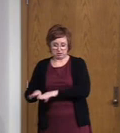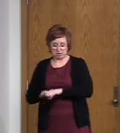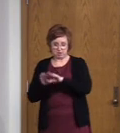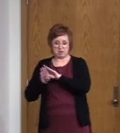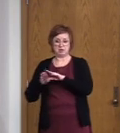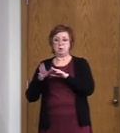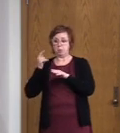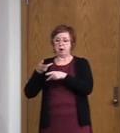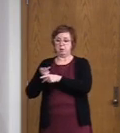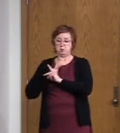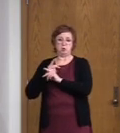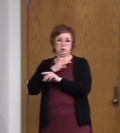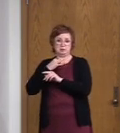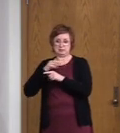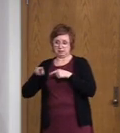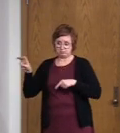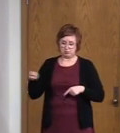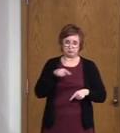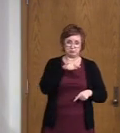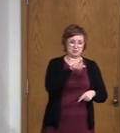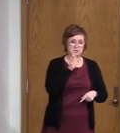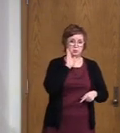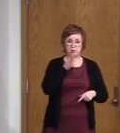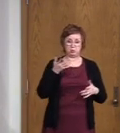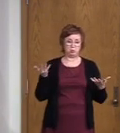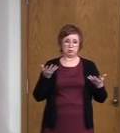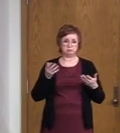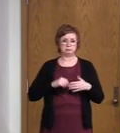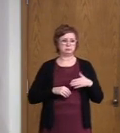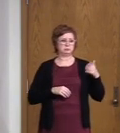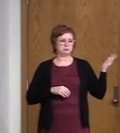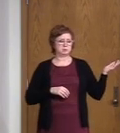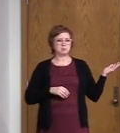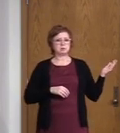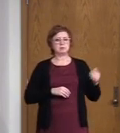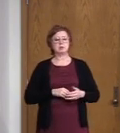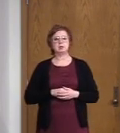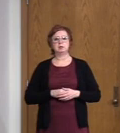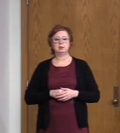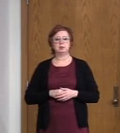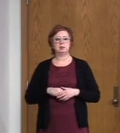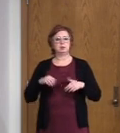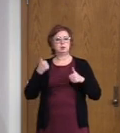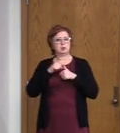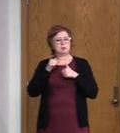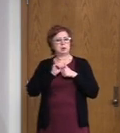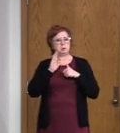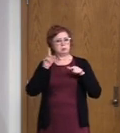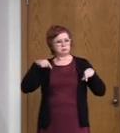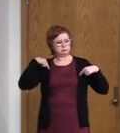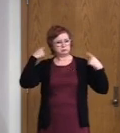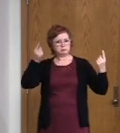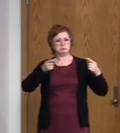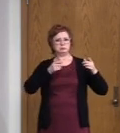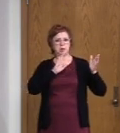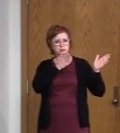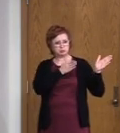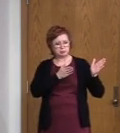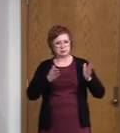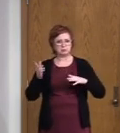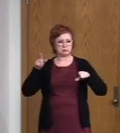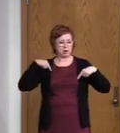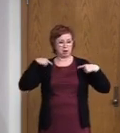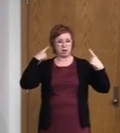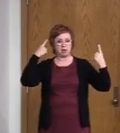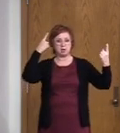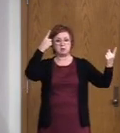So no, throughout the pandemic, whether it's the offensive strategy, the defensive strategy, how we're building capacity to